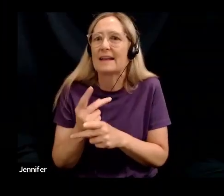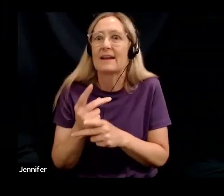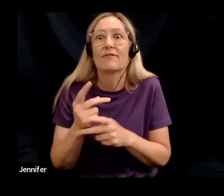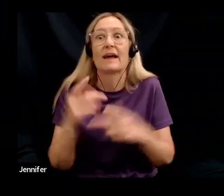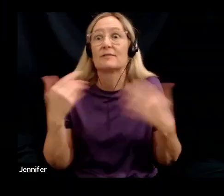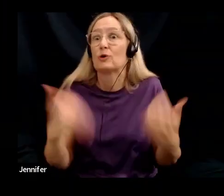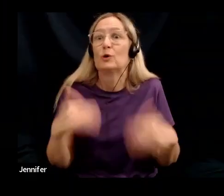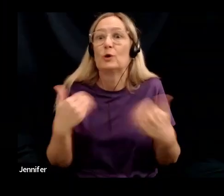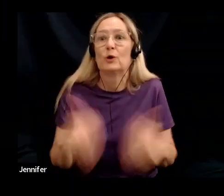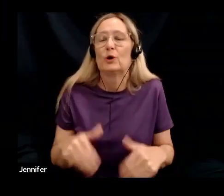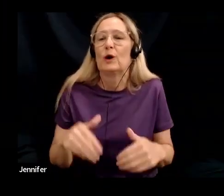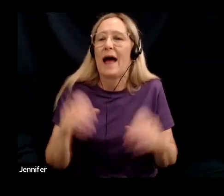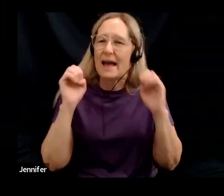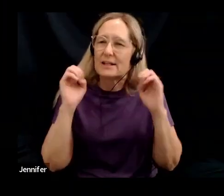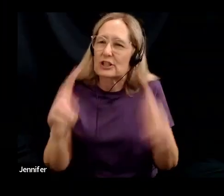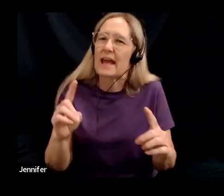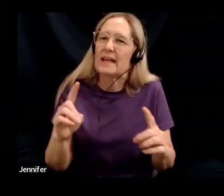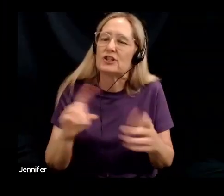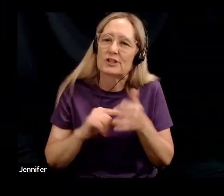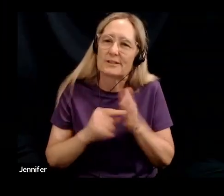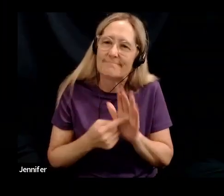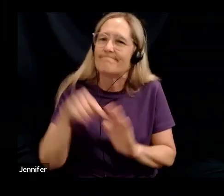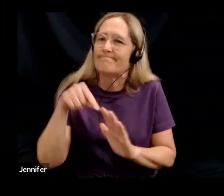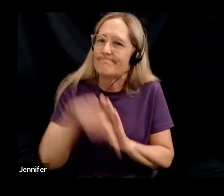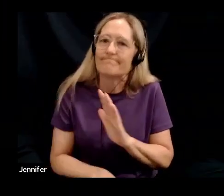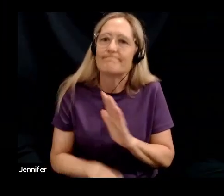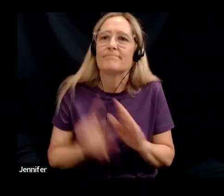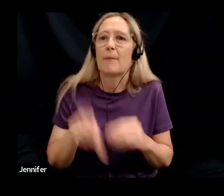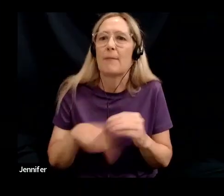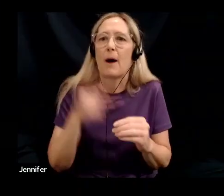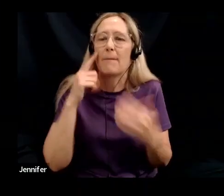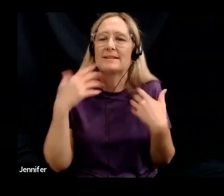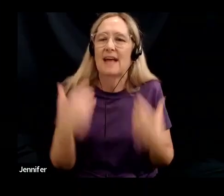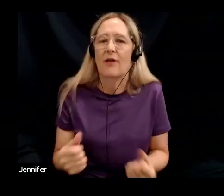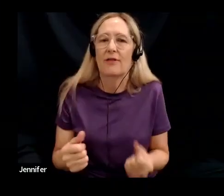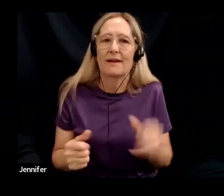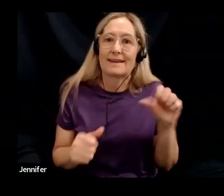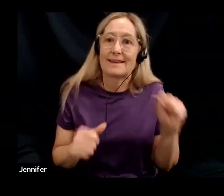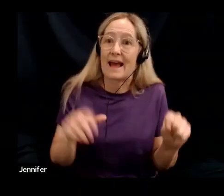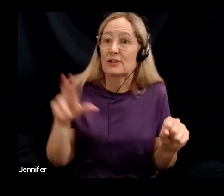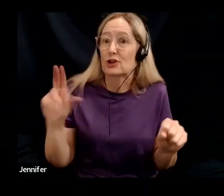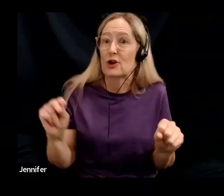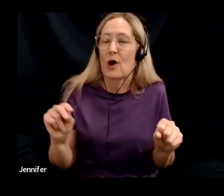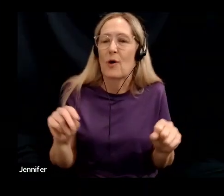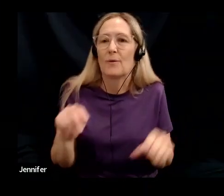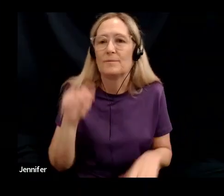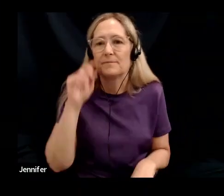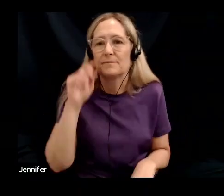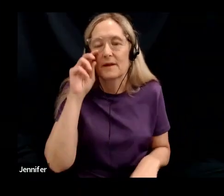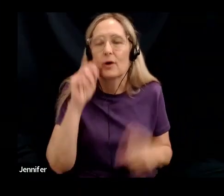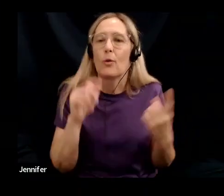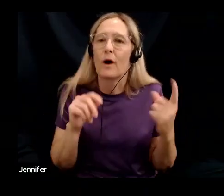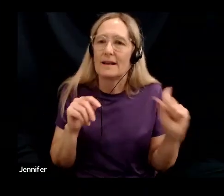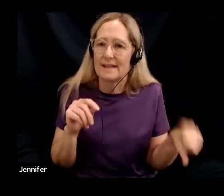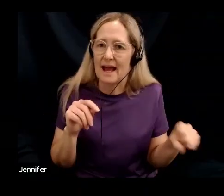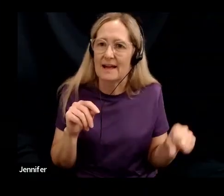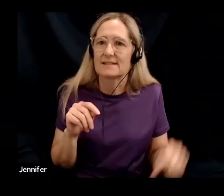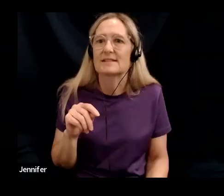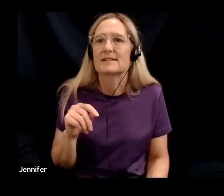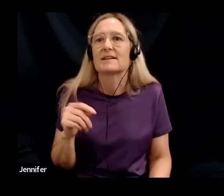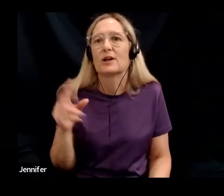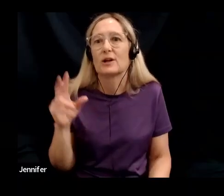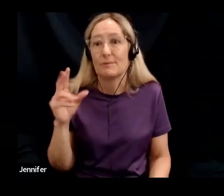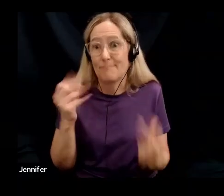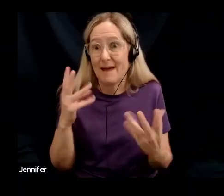health education? Feel free to say yes or no. I see one yes, no. So lots